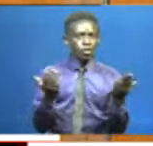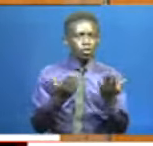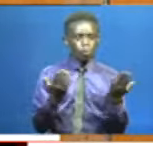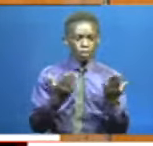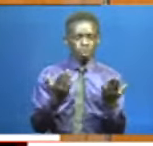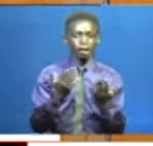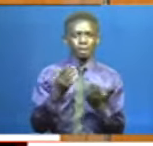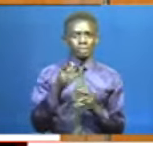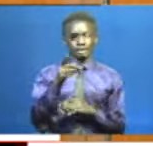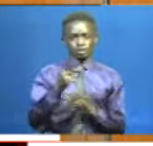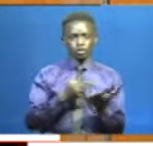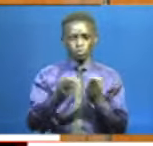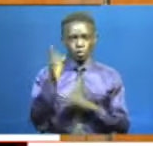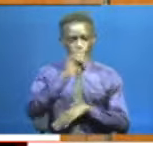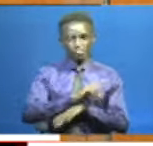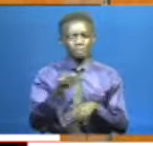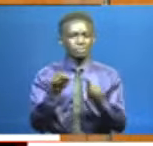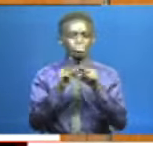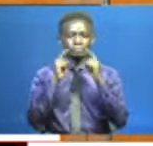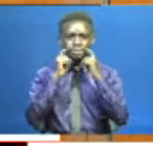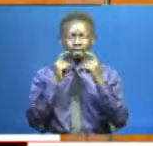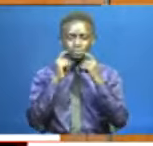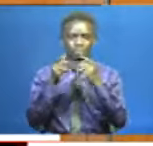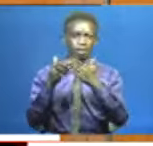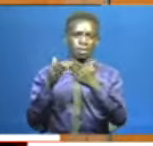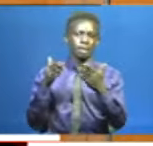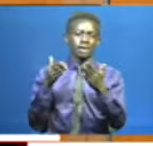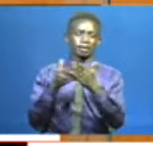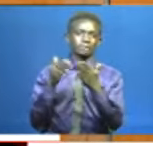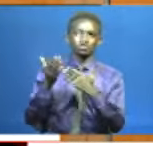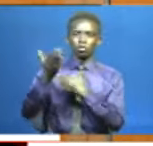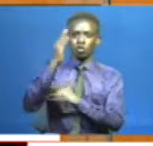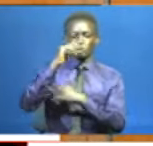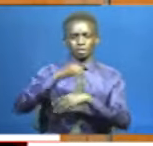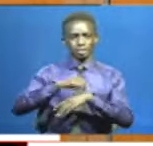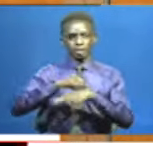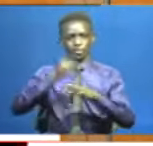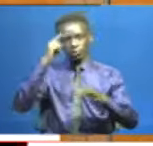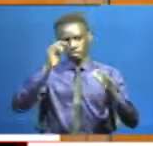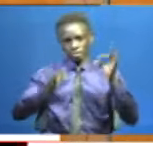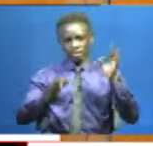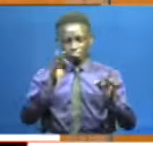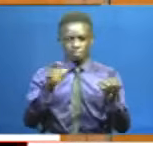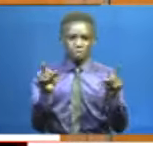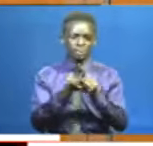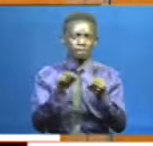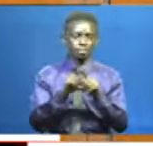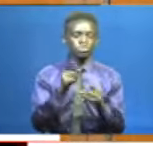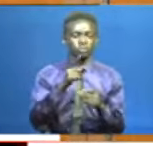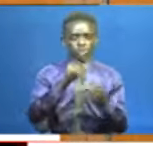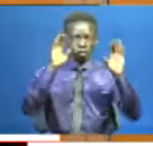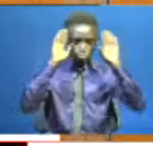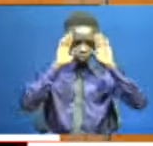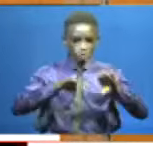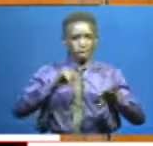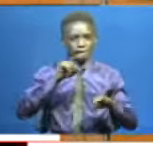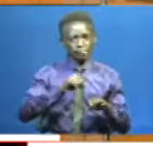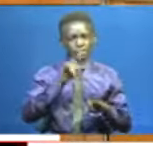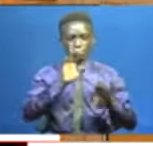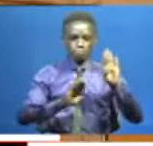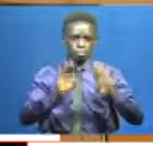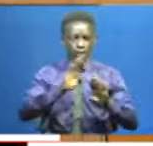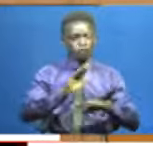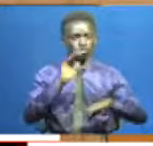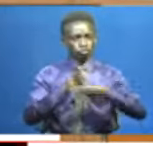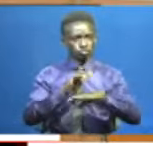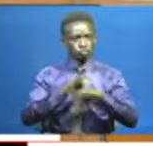on the day of judgment. So Muslims are supposed to only celebrate the Eid and be on their best behavior and ensure that they are